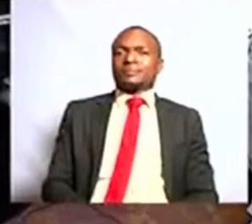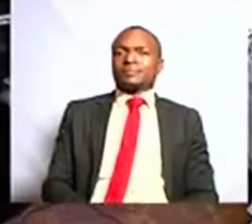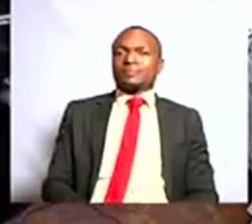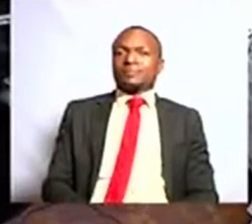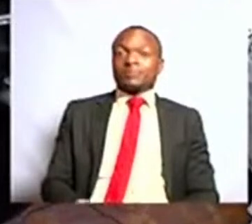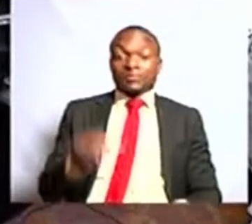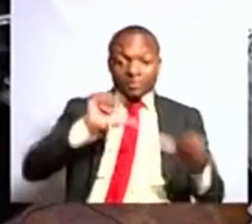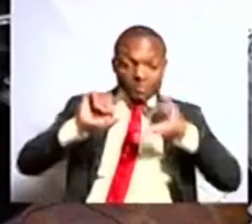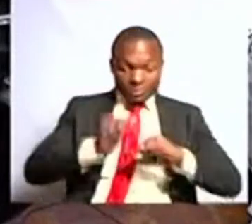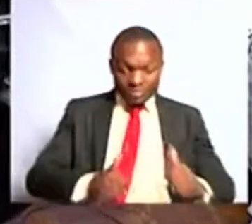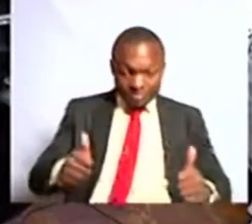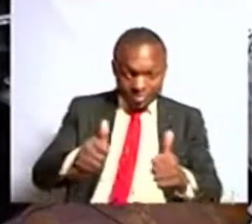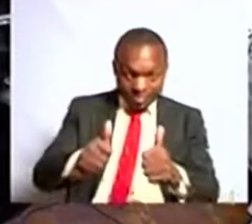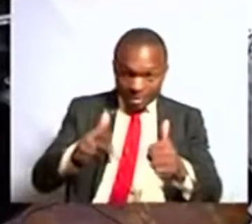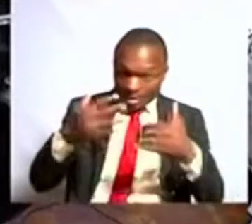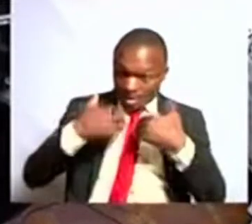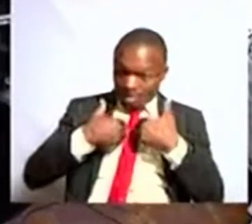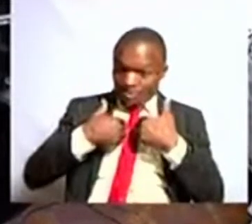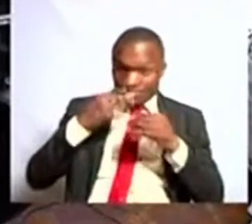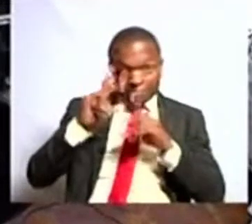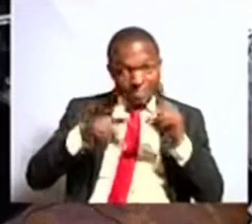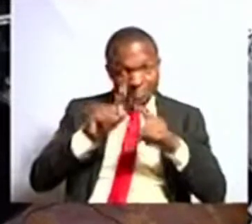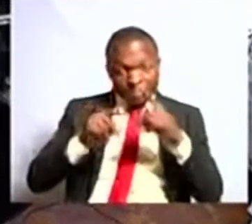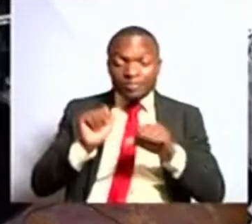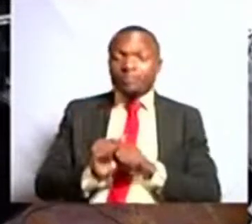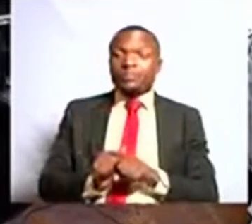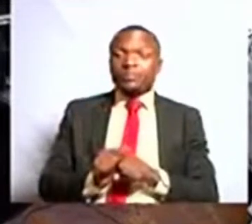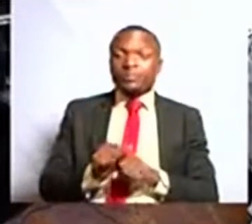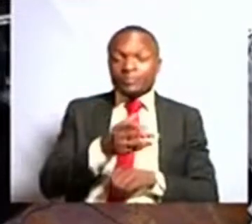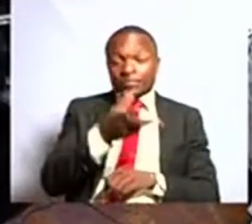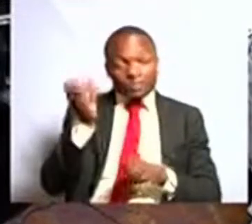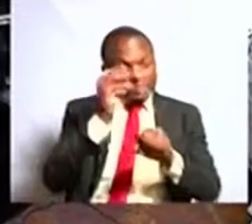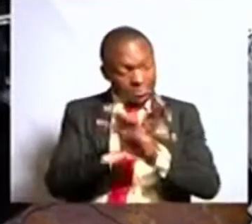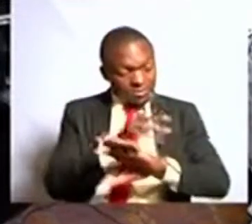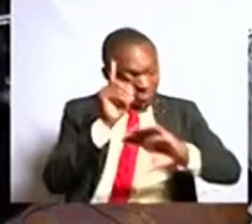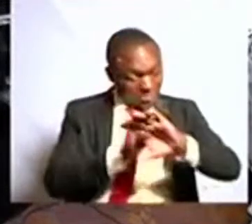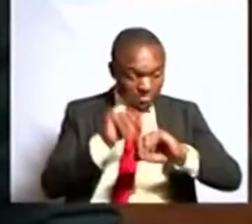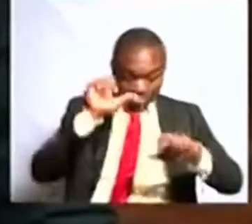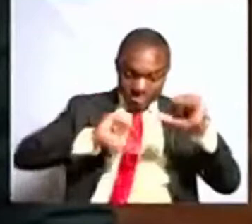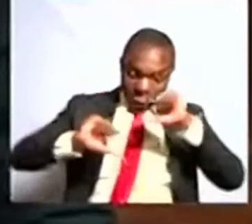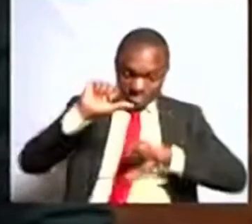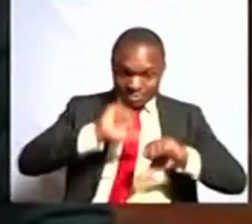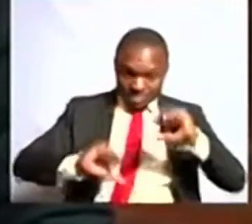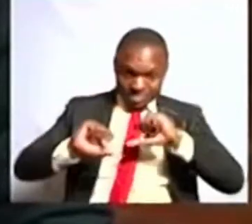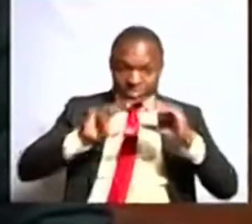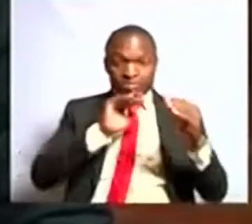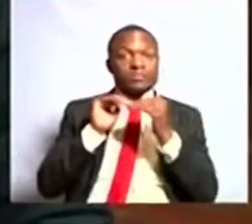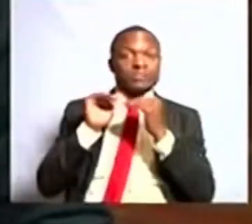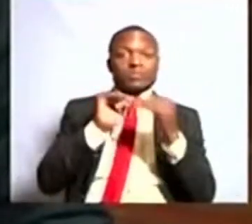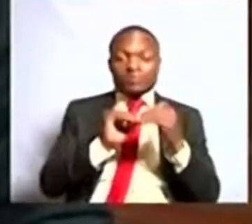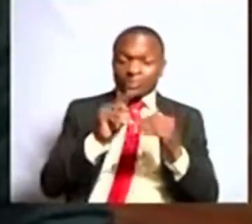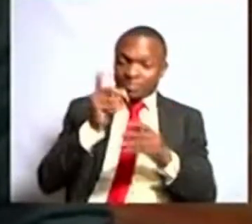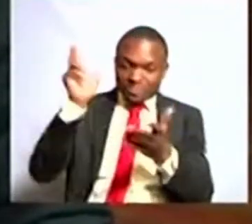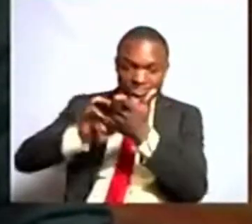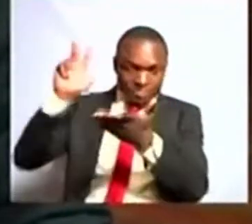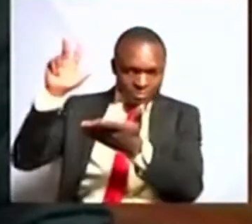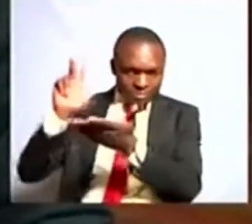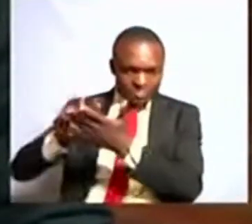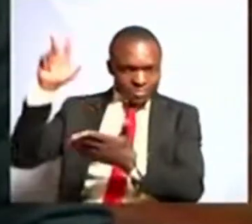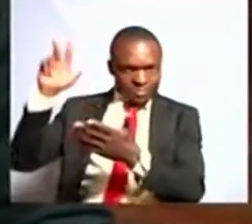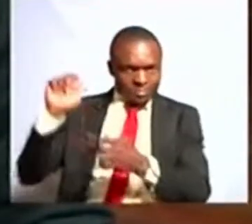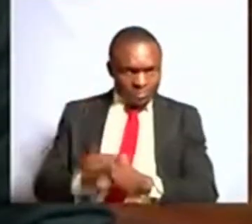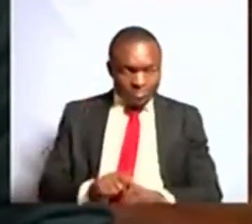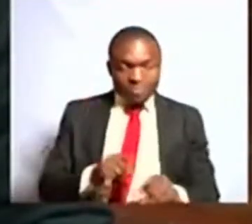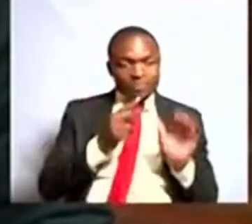Because the Auditor General has people who are available at the time of the audit query, and they sign